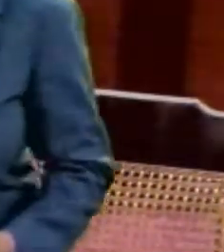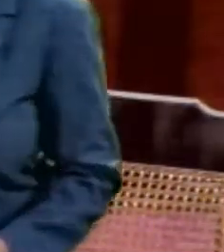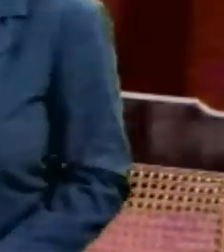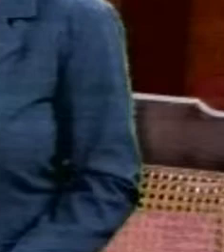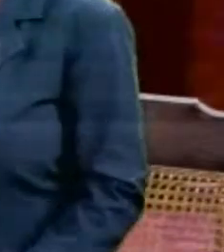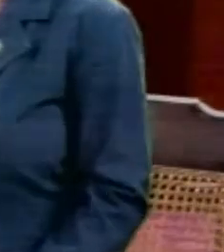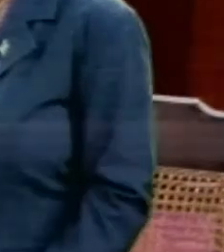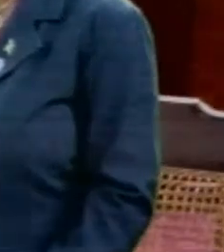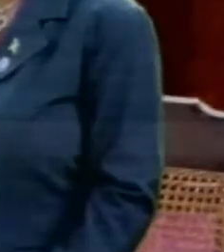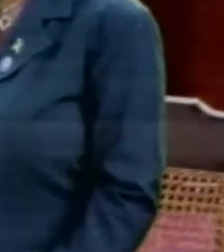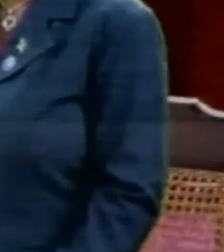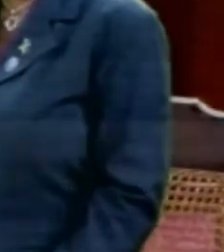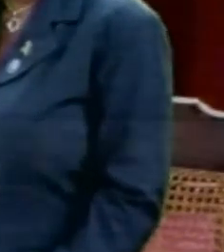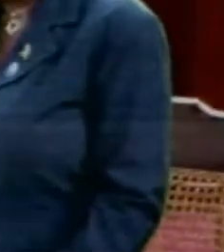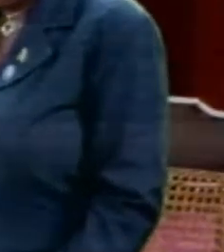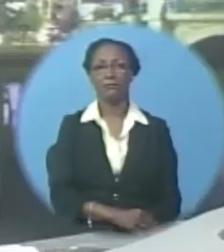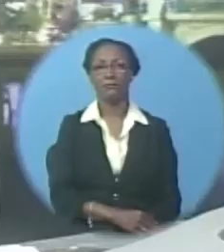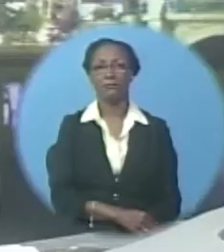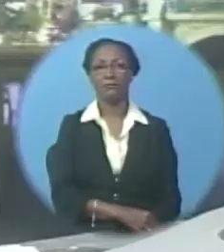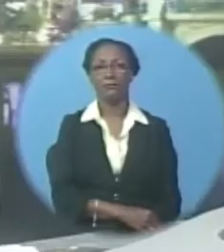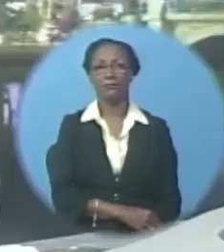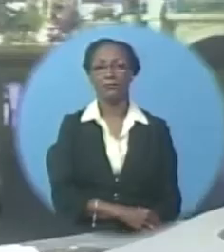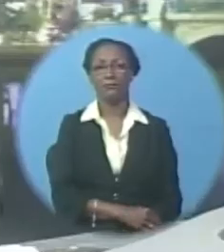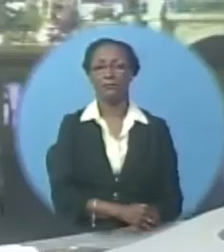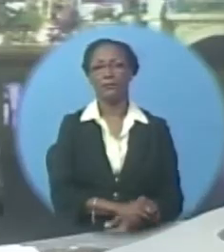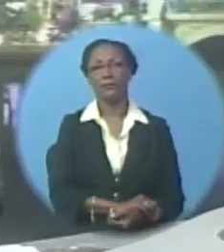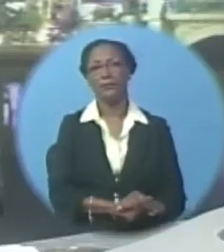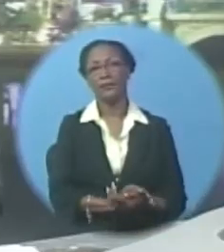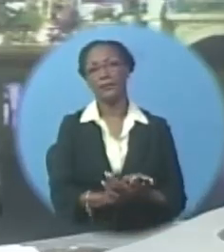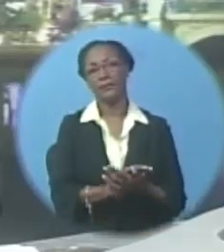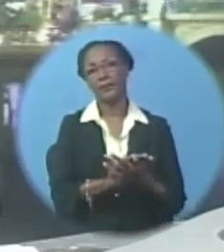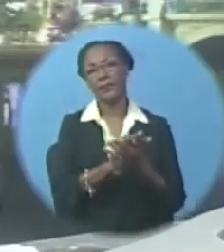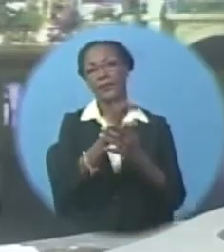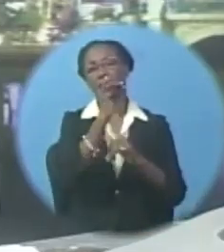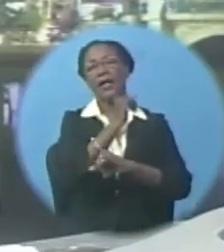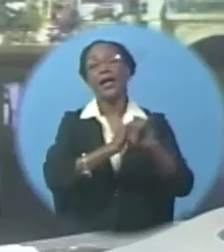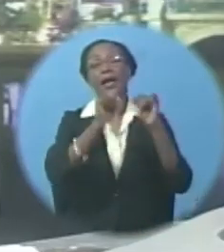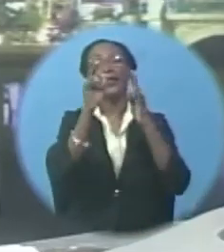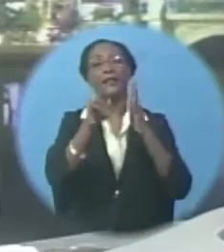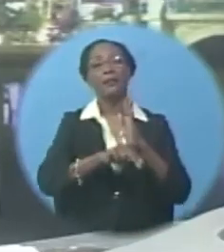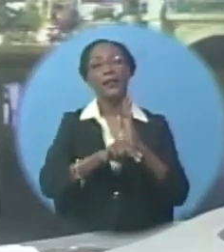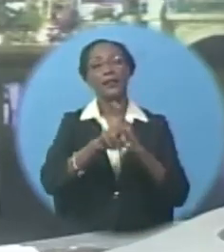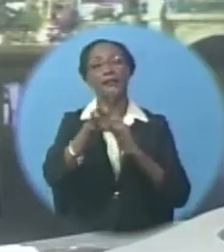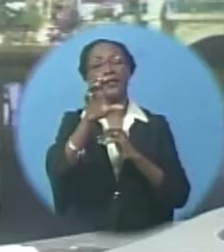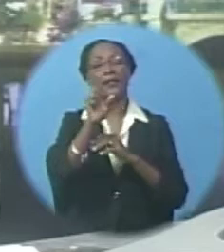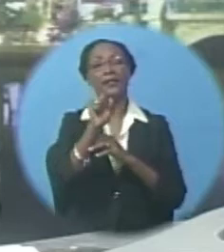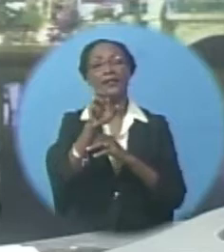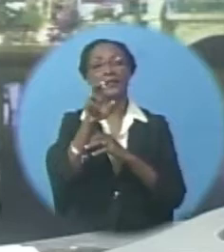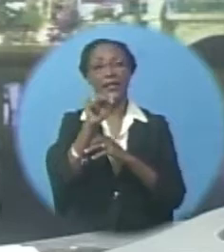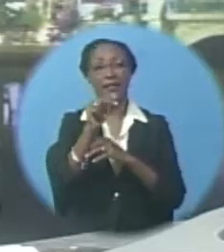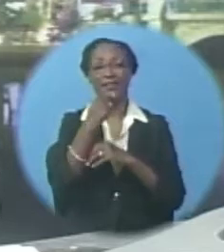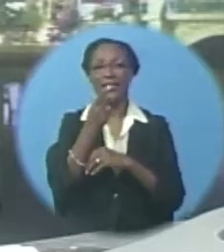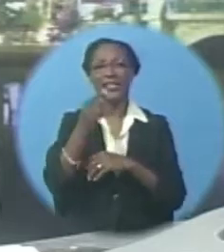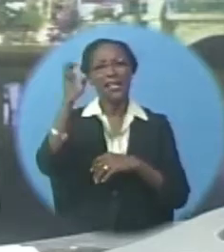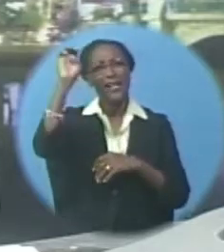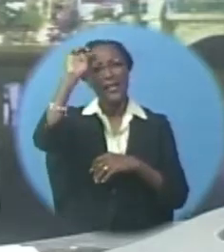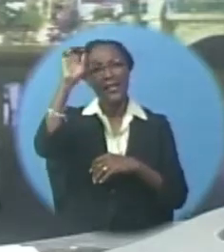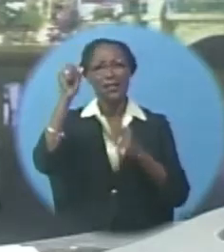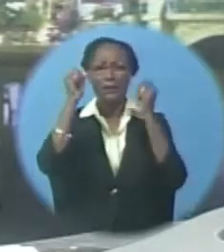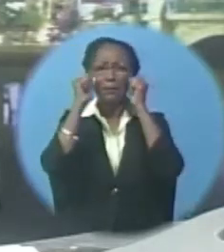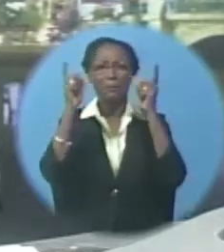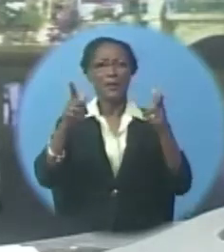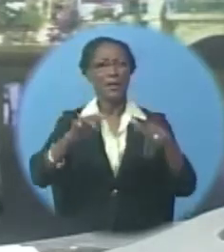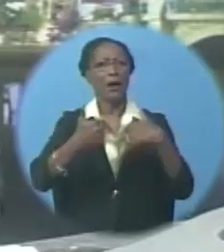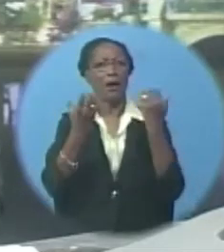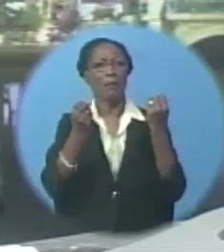when we think in terms of response time. An independent senator says he is amazed at the frequency of house fires